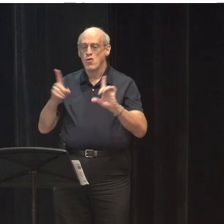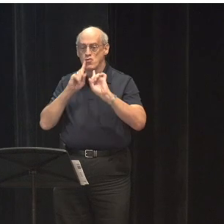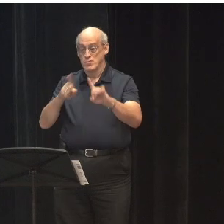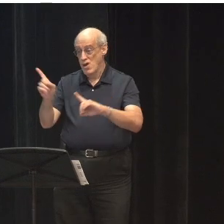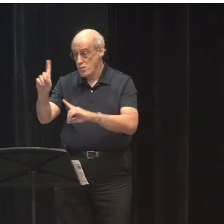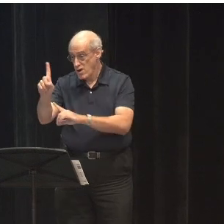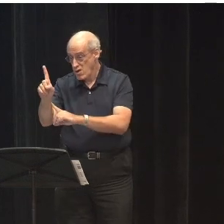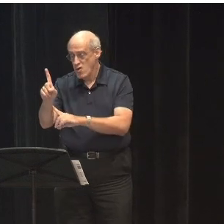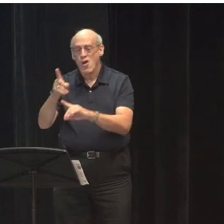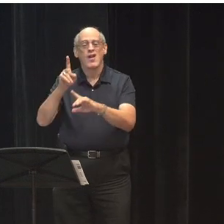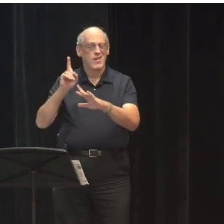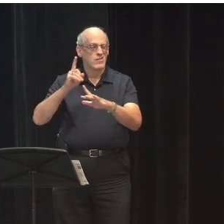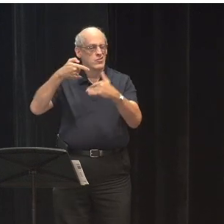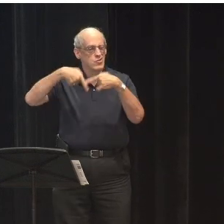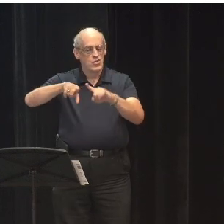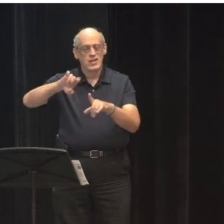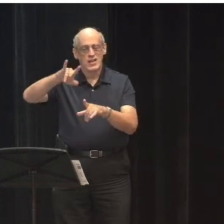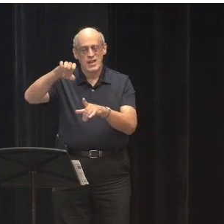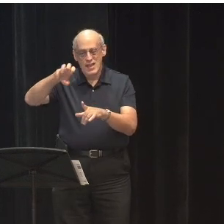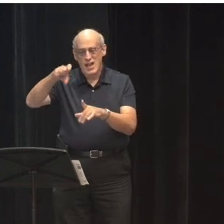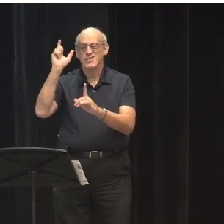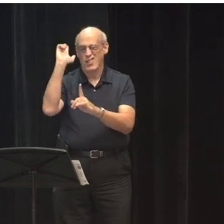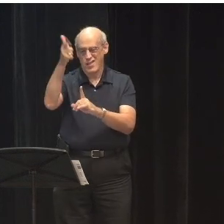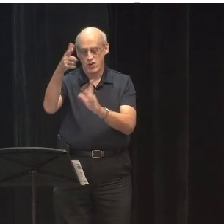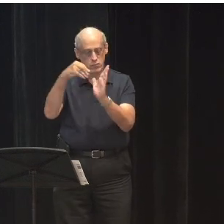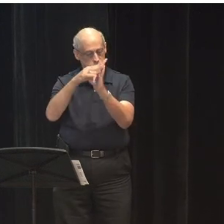answered in the FEIS.